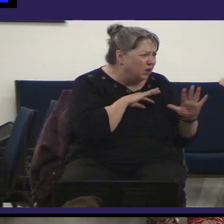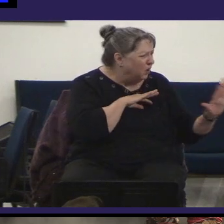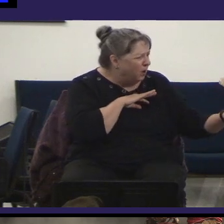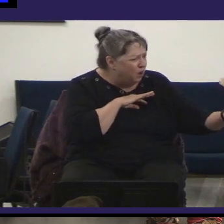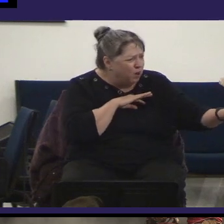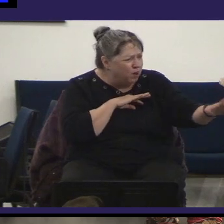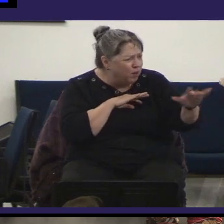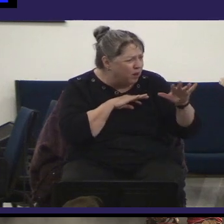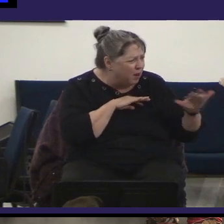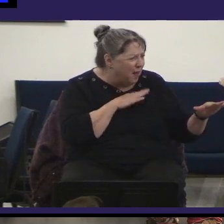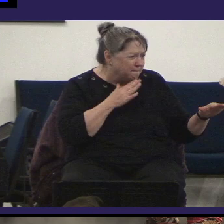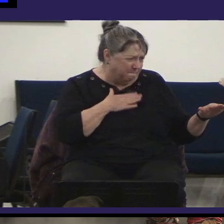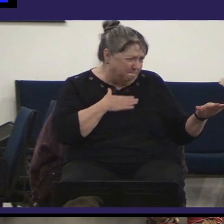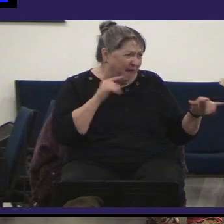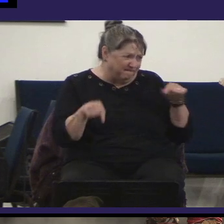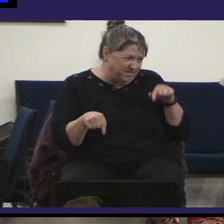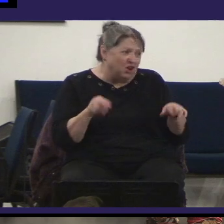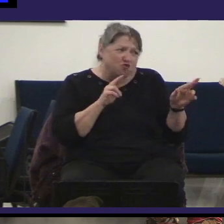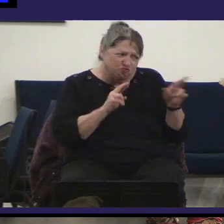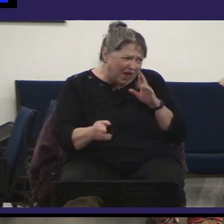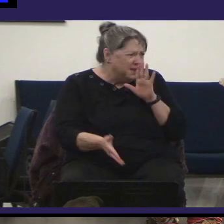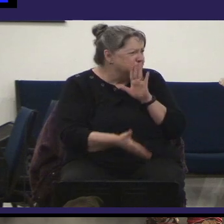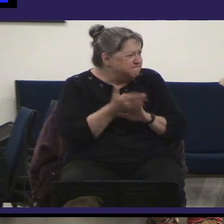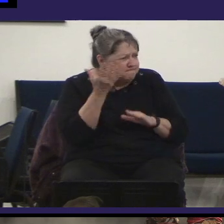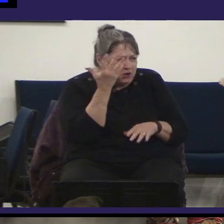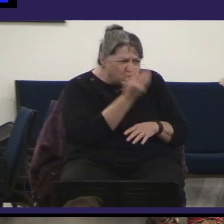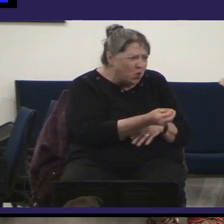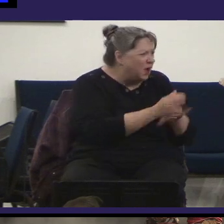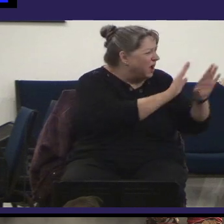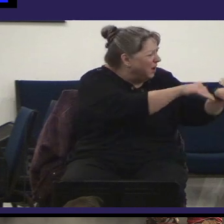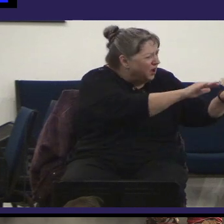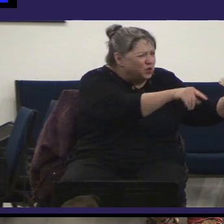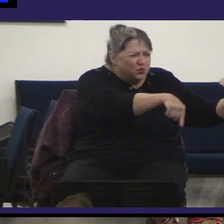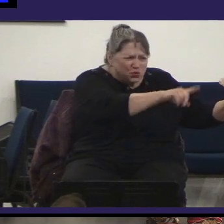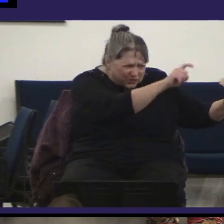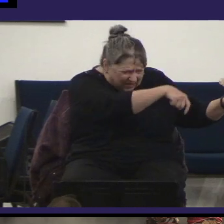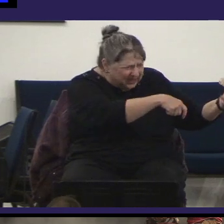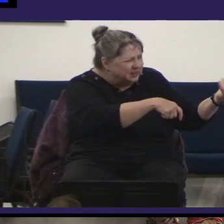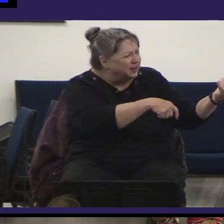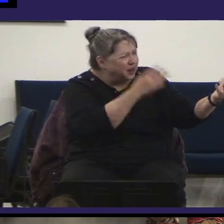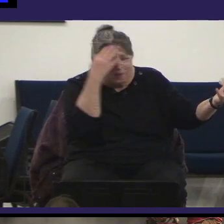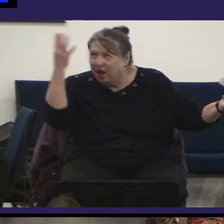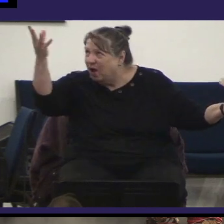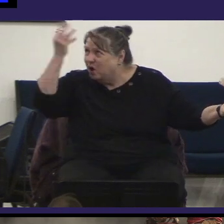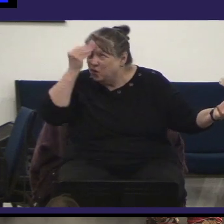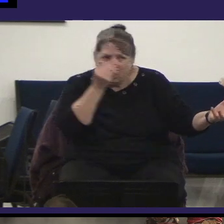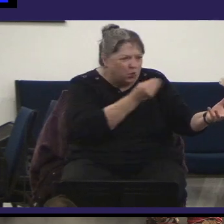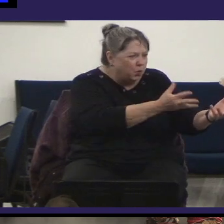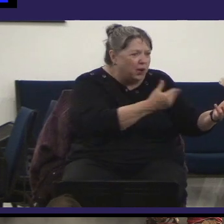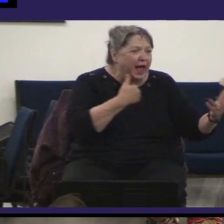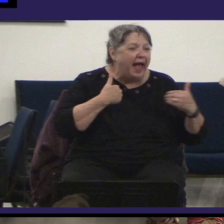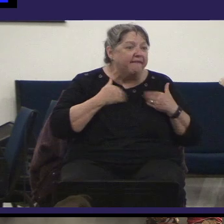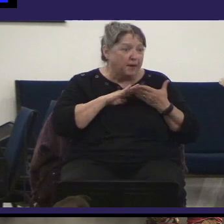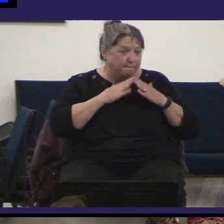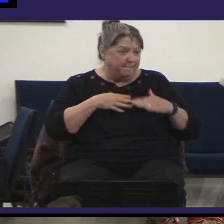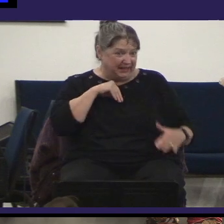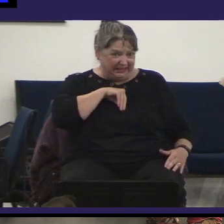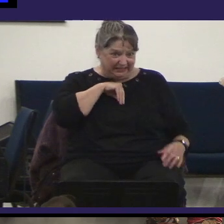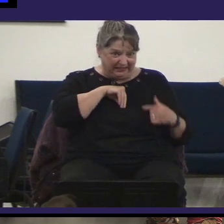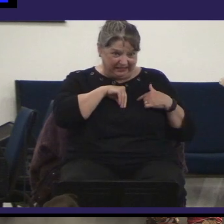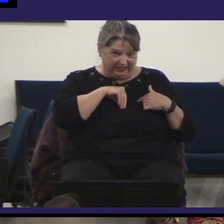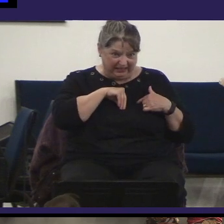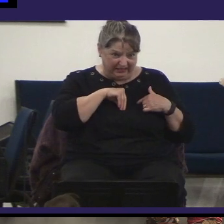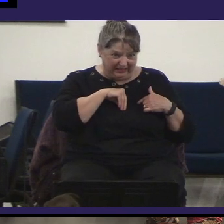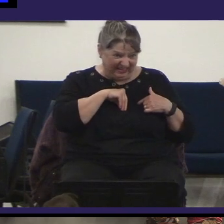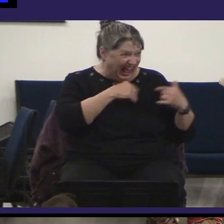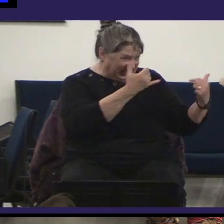fitted with the readiness that comes from the gospel of peace, we have peace. It doesn't mean there's